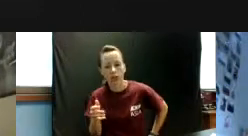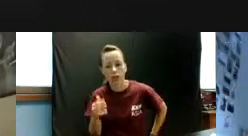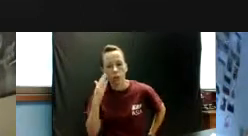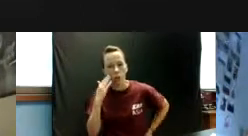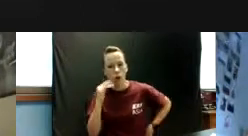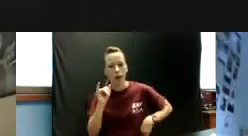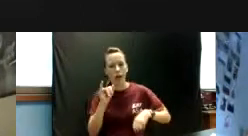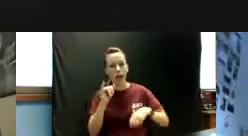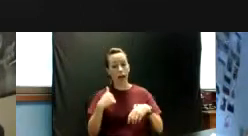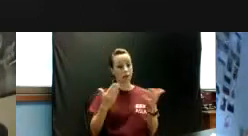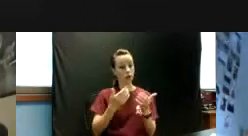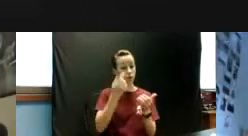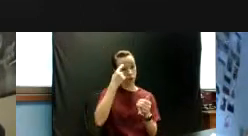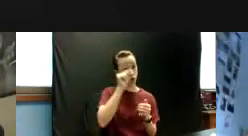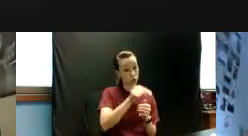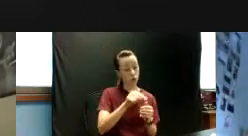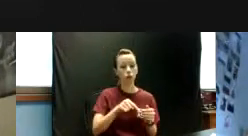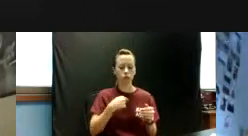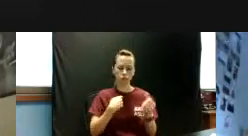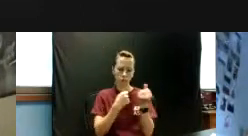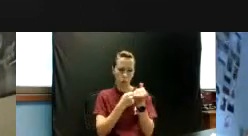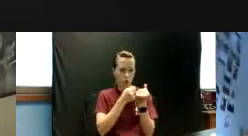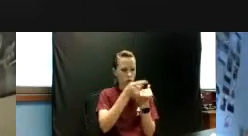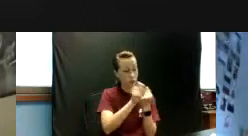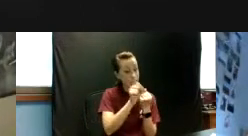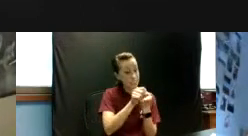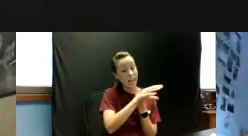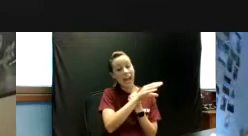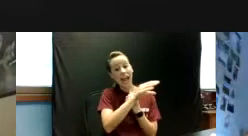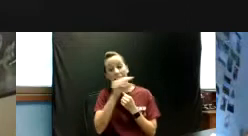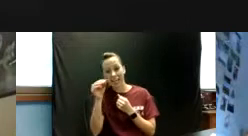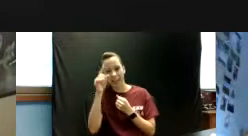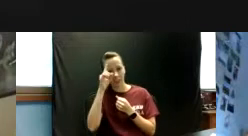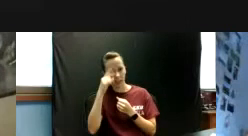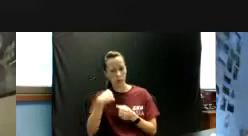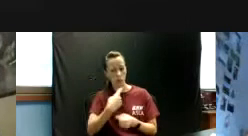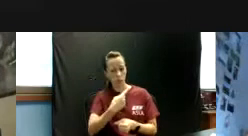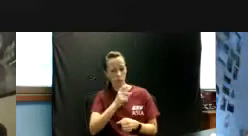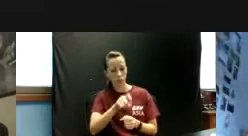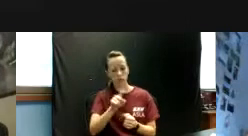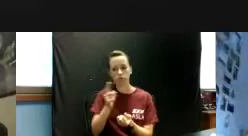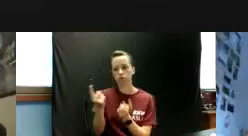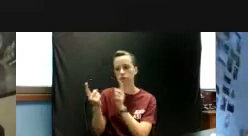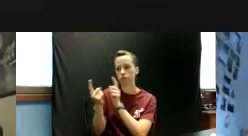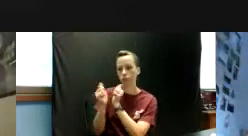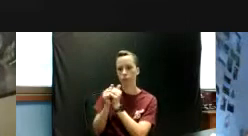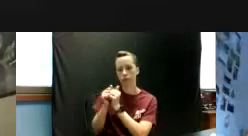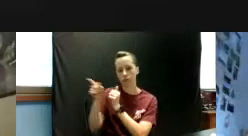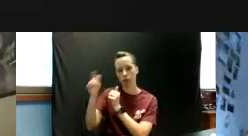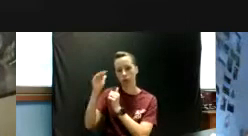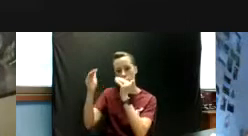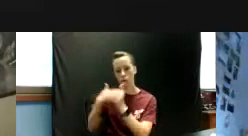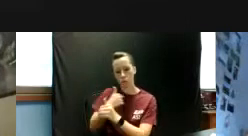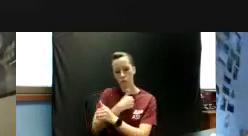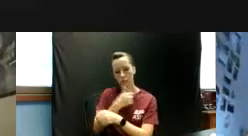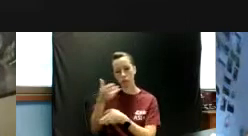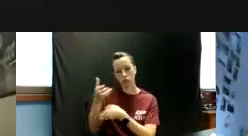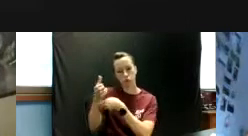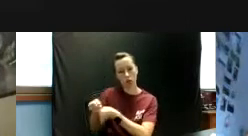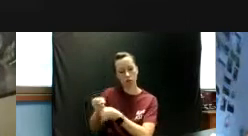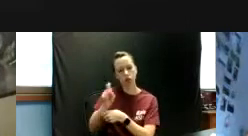information. I've got you, I'm here for you. And I think we need to talk to this trusted adult. So we've got to also encourage appropriate